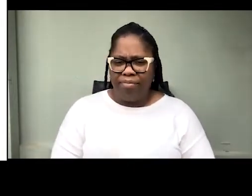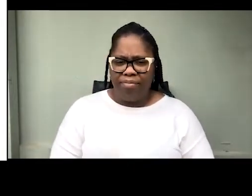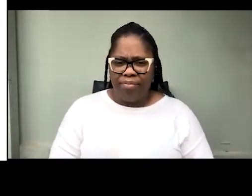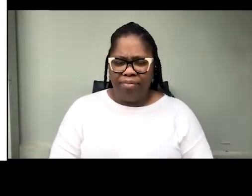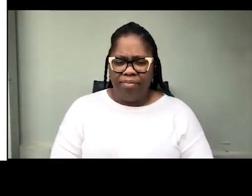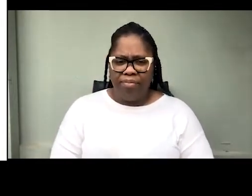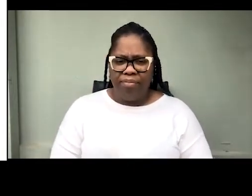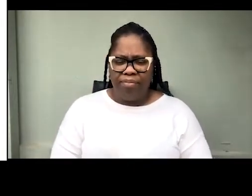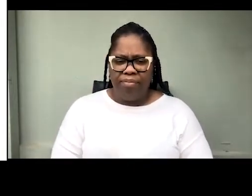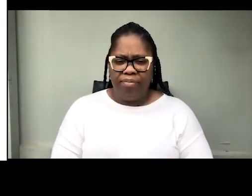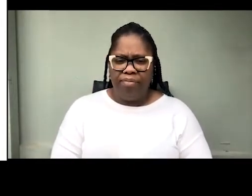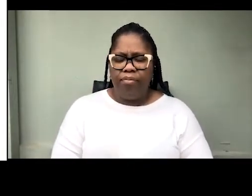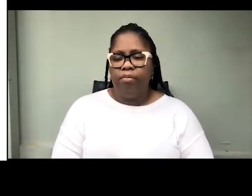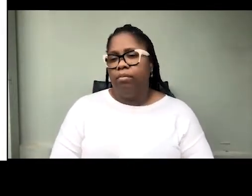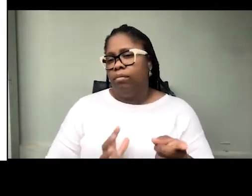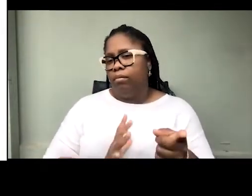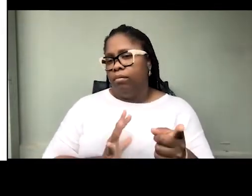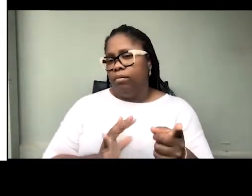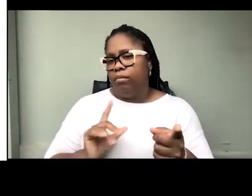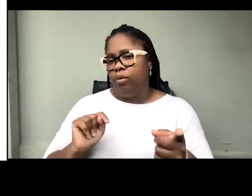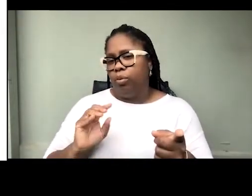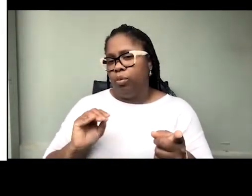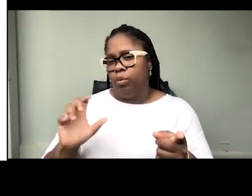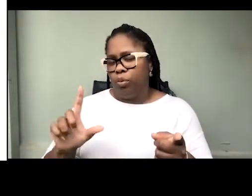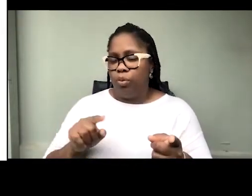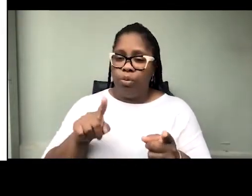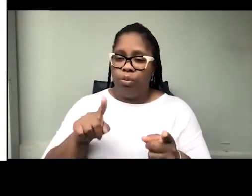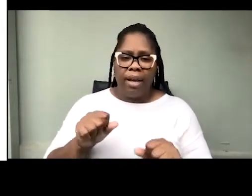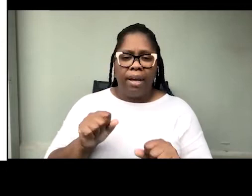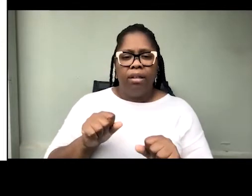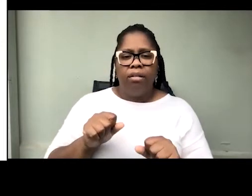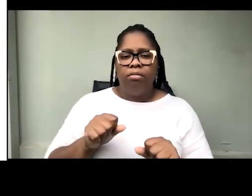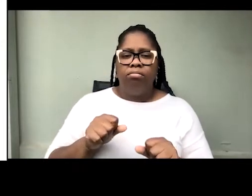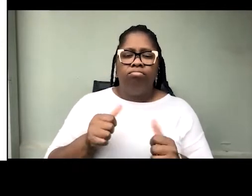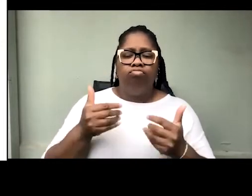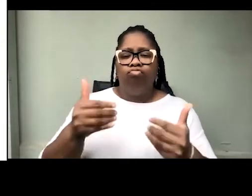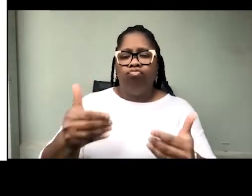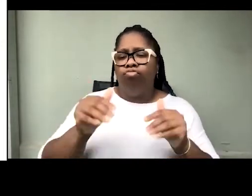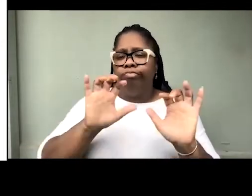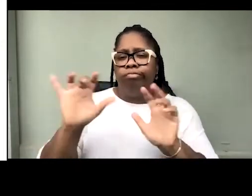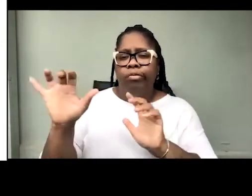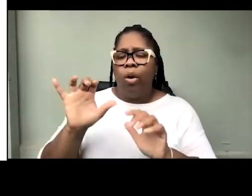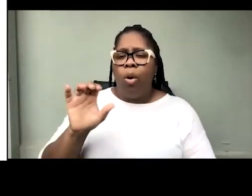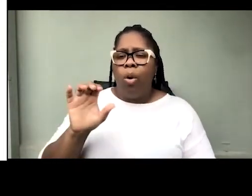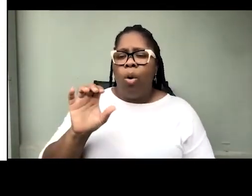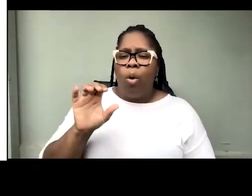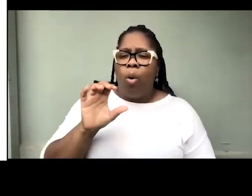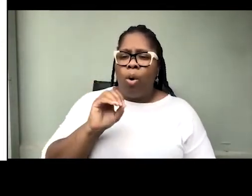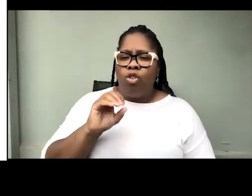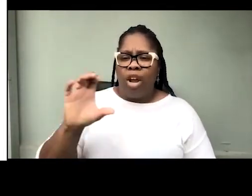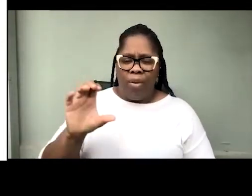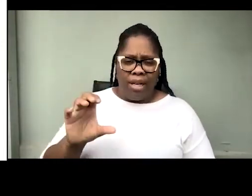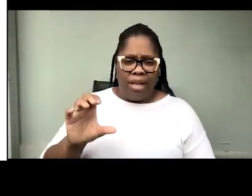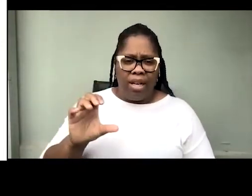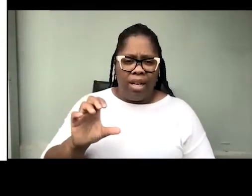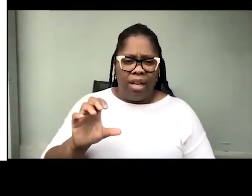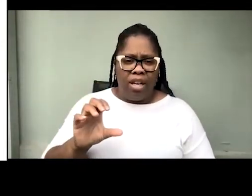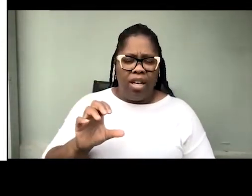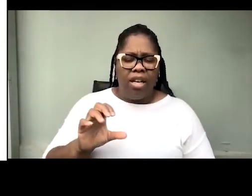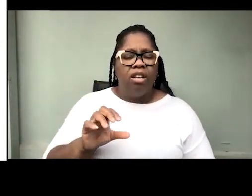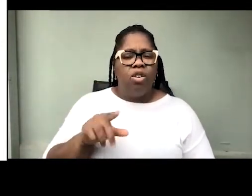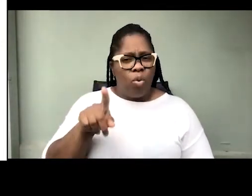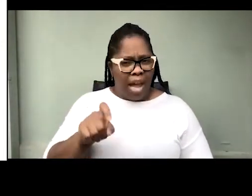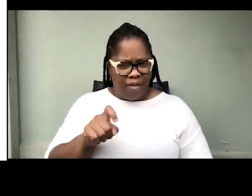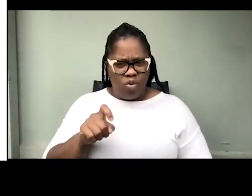dashboard. And this is a great tool. You can go ahead and just enter in Orange County. I'll just let you know right now, you have to aggregate by